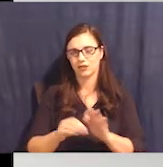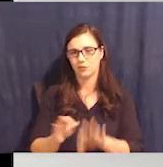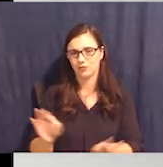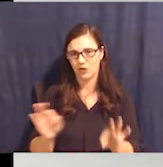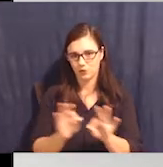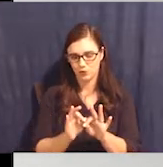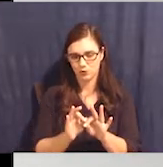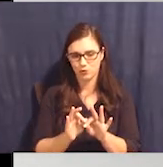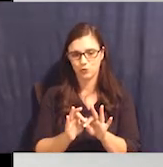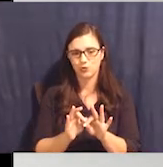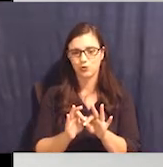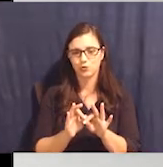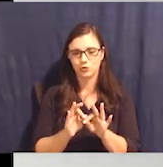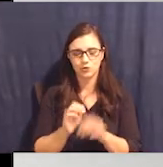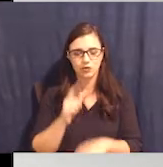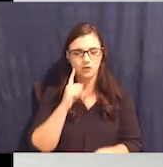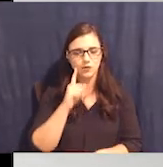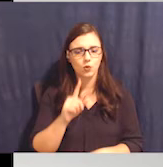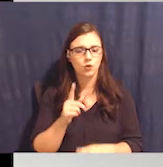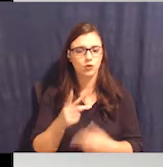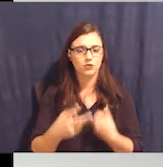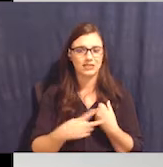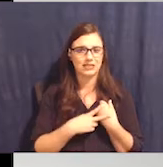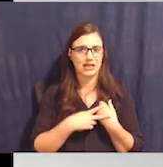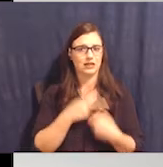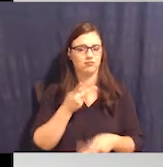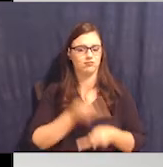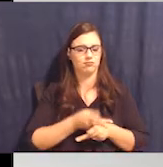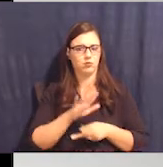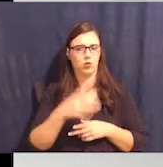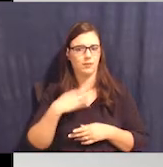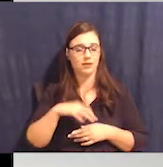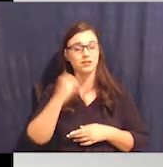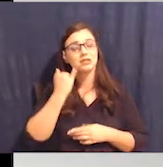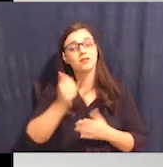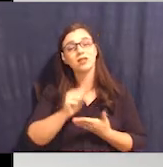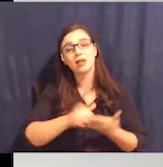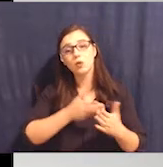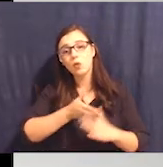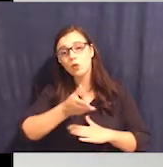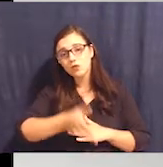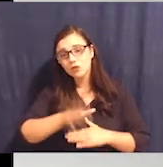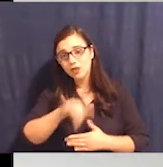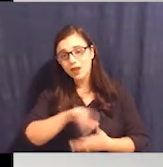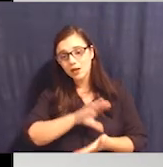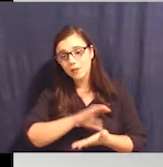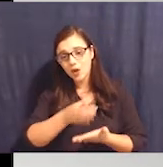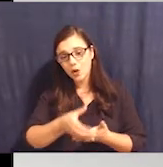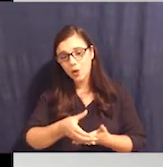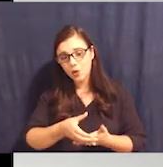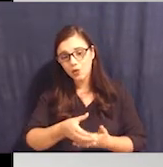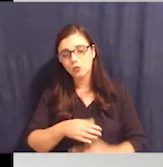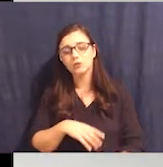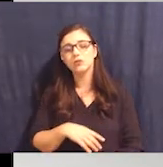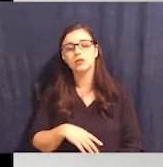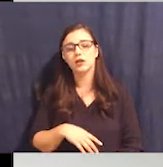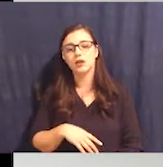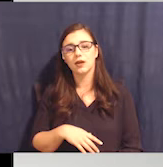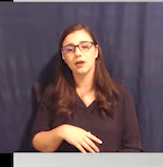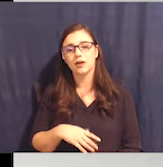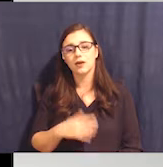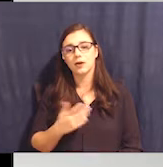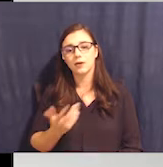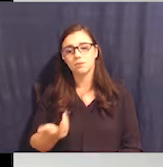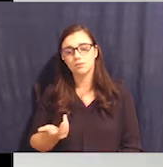$100,000 maximum value to retain your benefits. If your account would go over that amount,